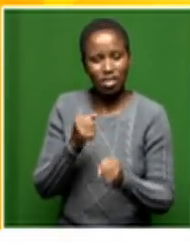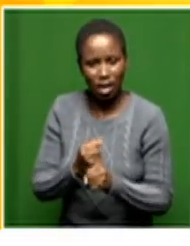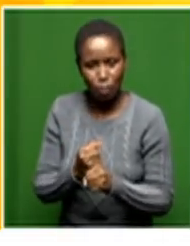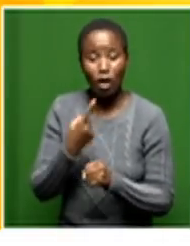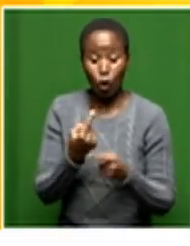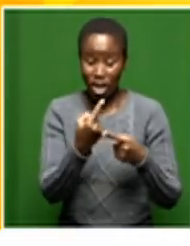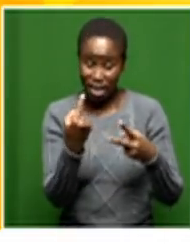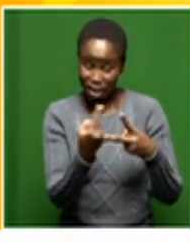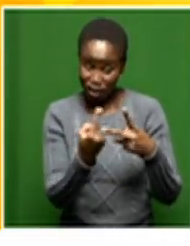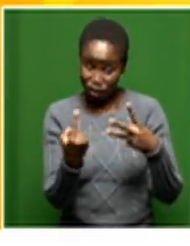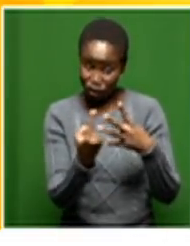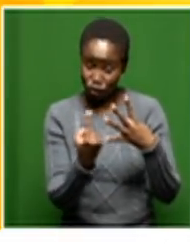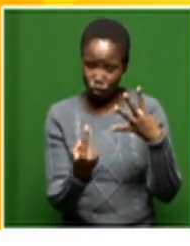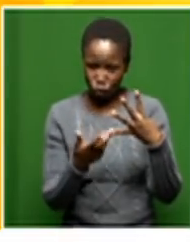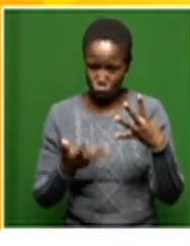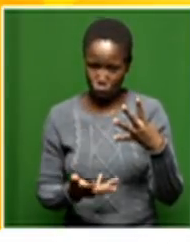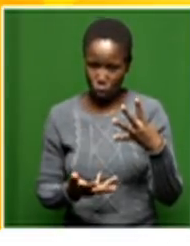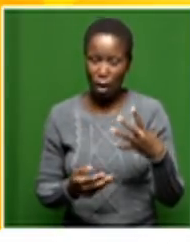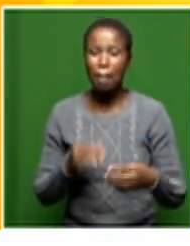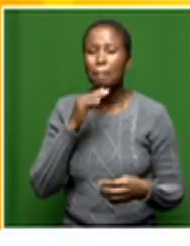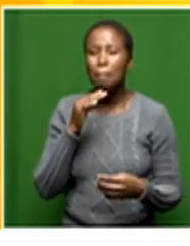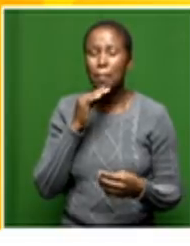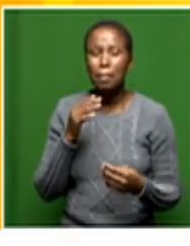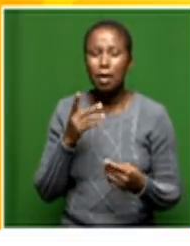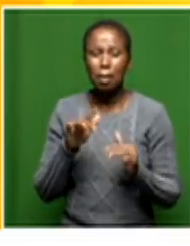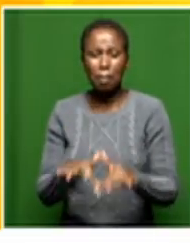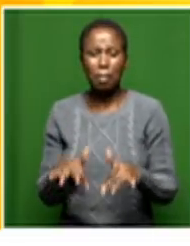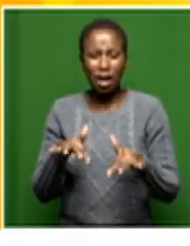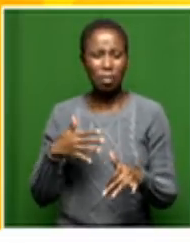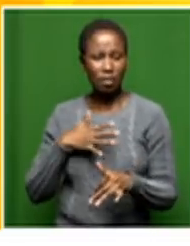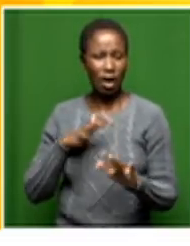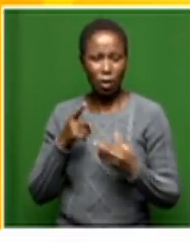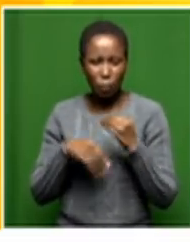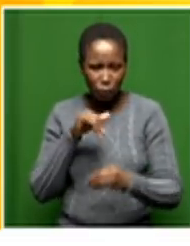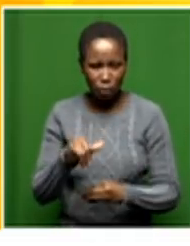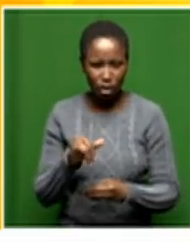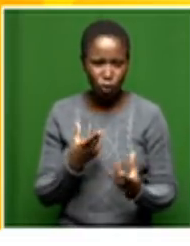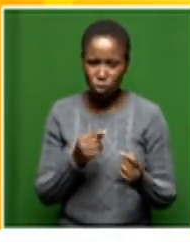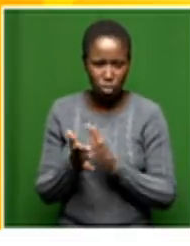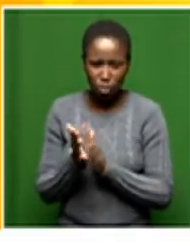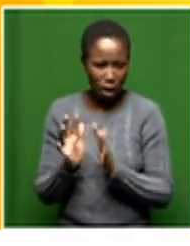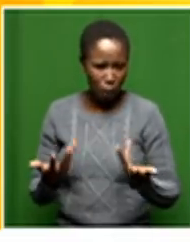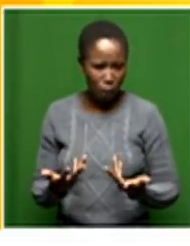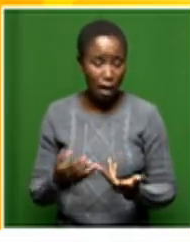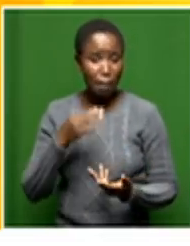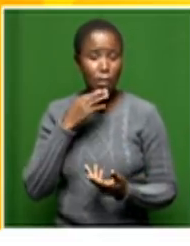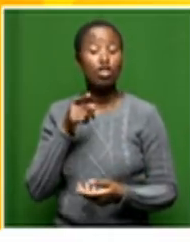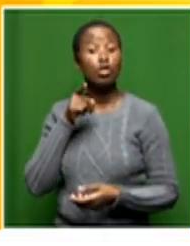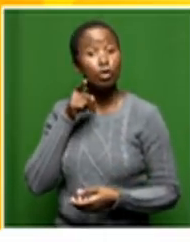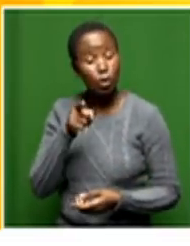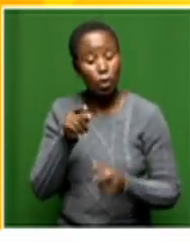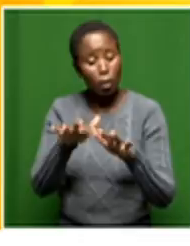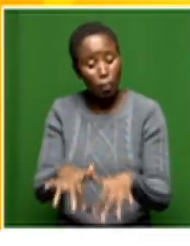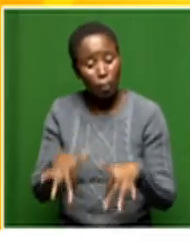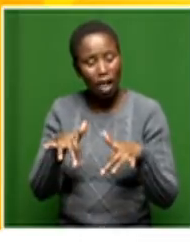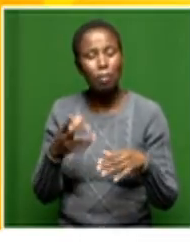engineer. So how does this go back to Parliament? You know, how do you then, as Parliament, conduct